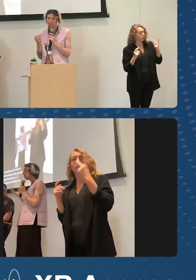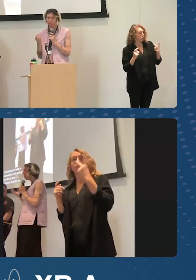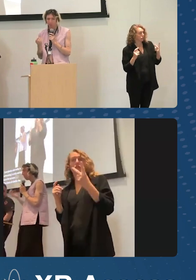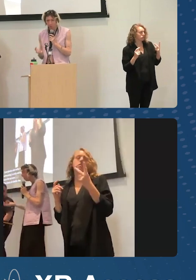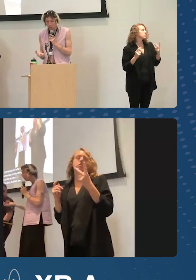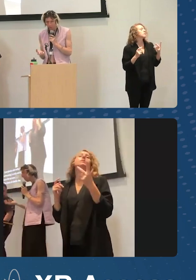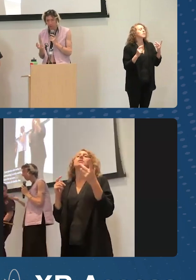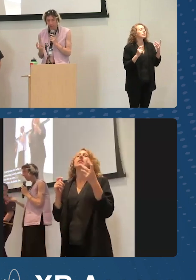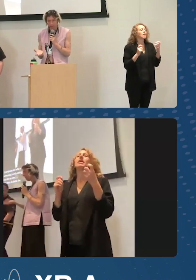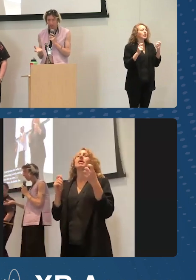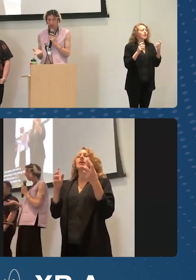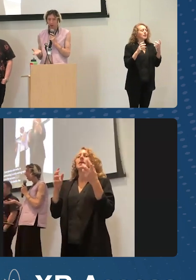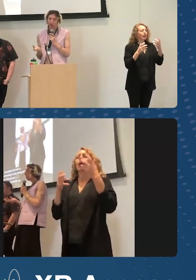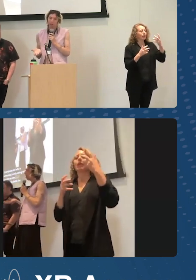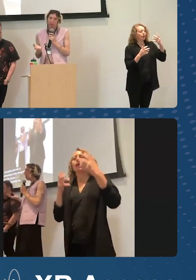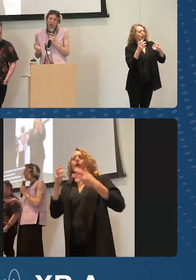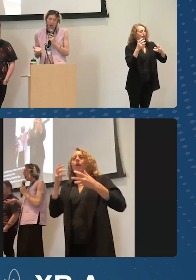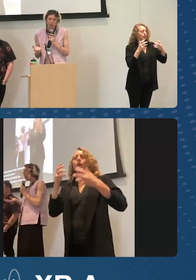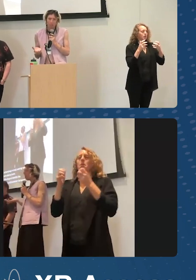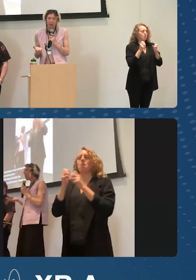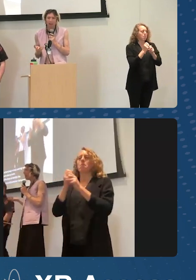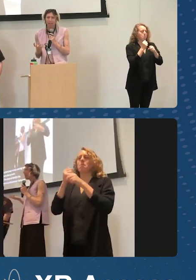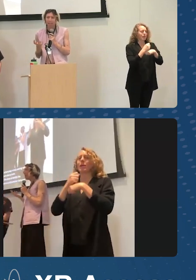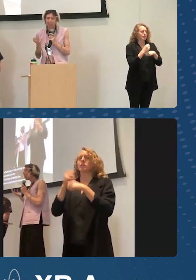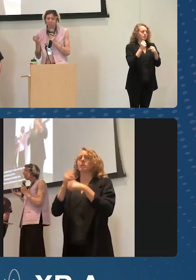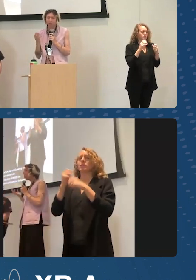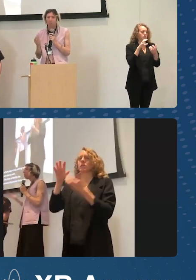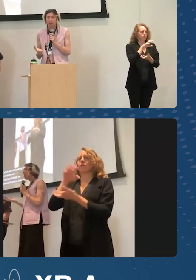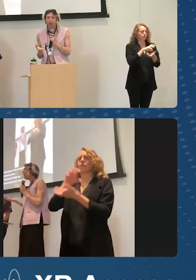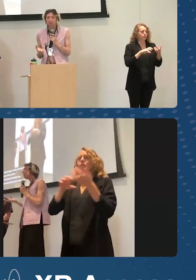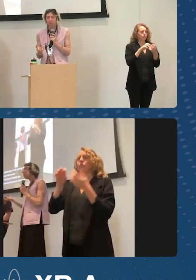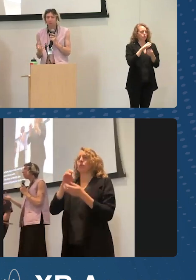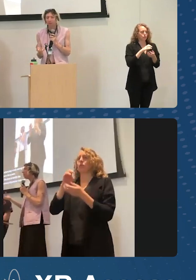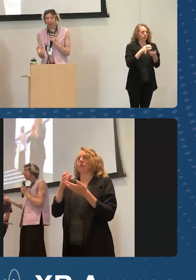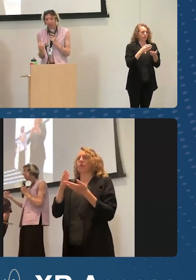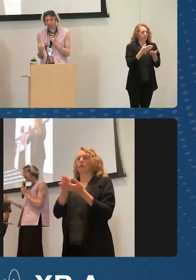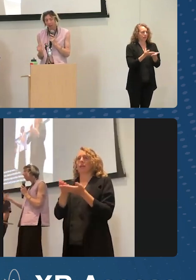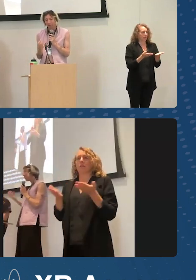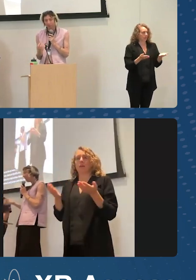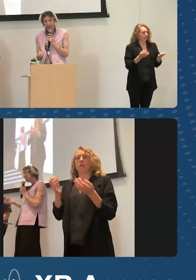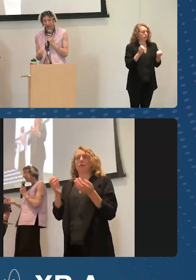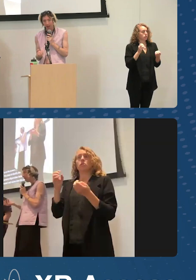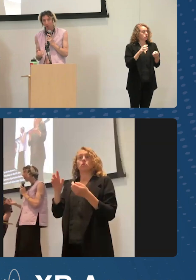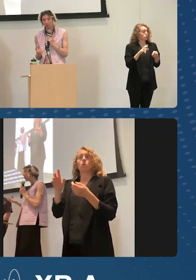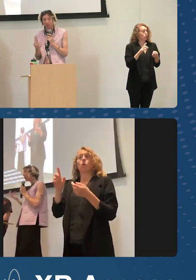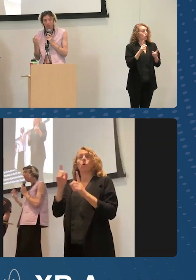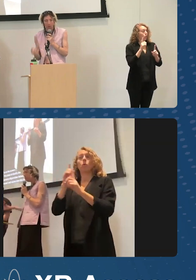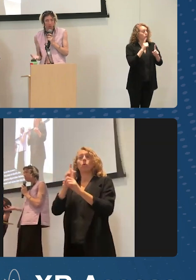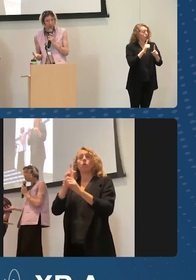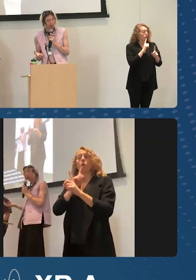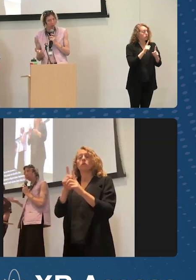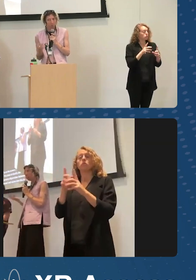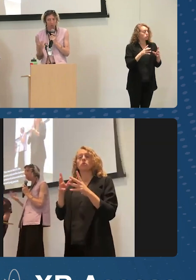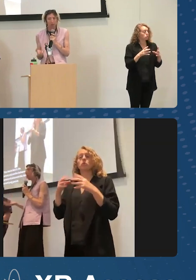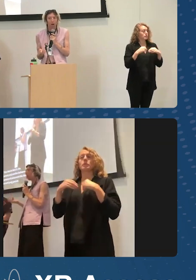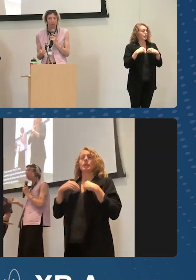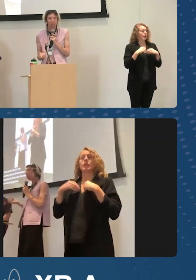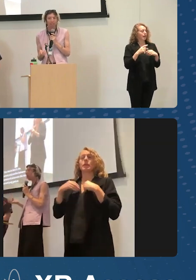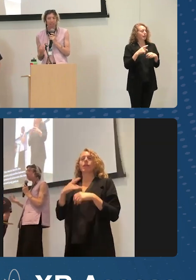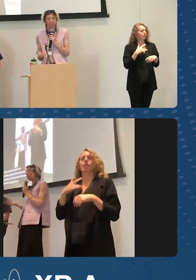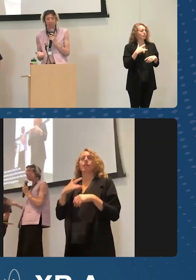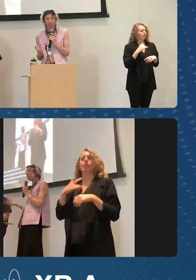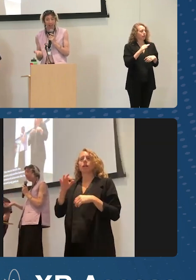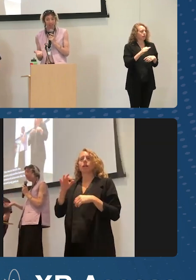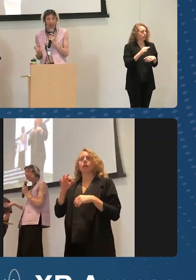of confusing gesture. And it's really meant to take that feeling of confusion of putting on